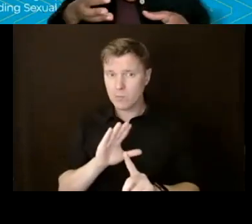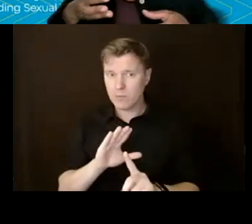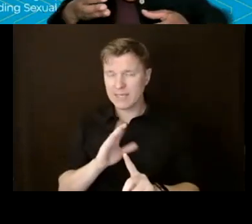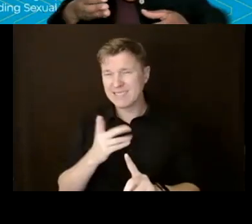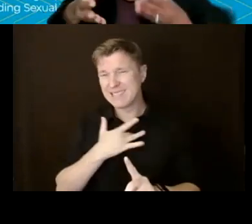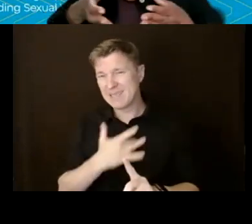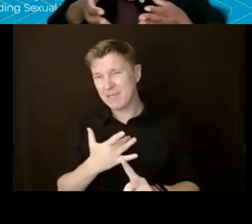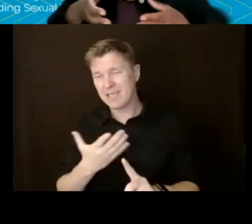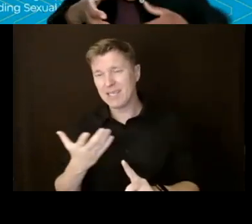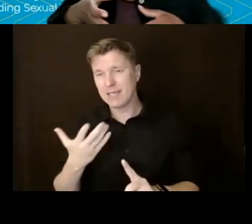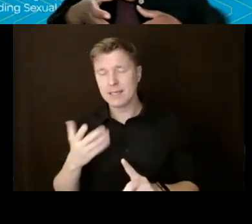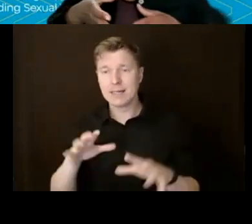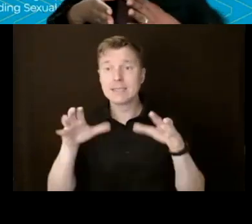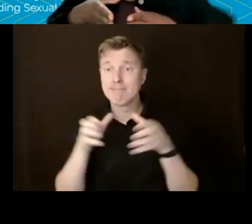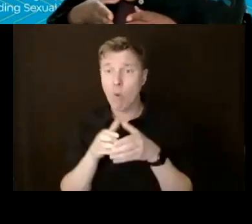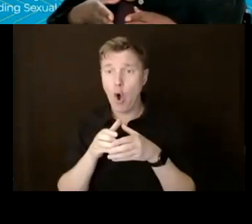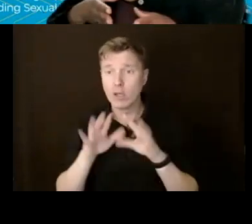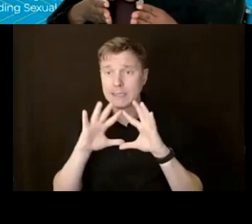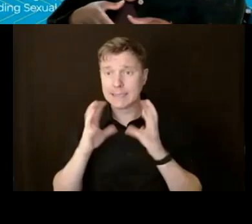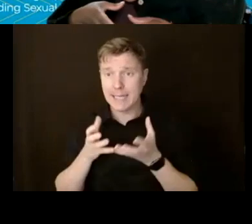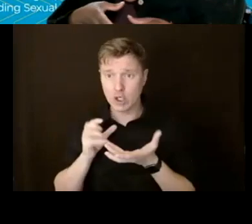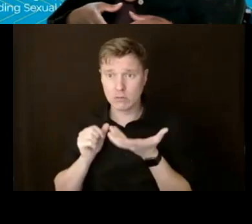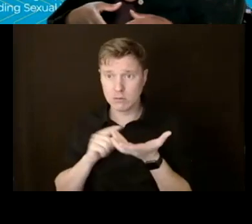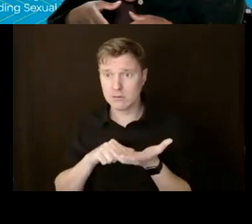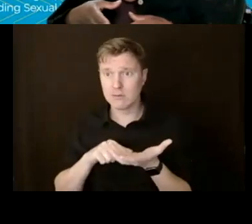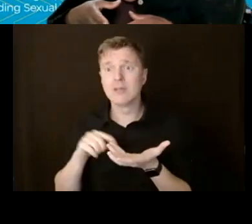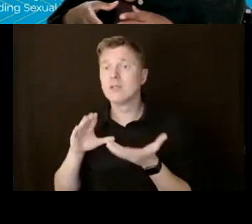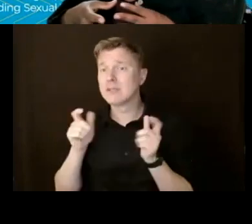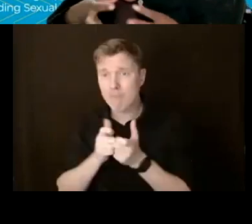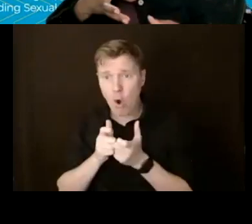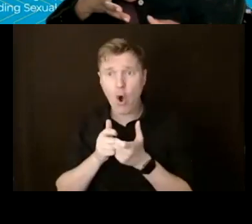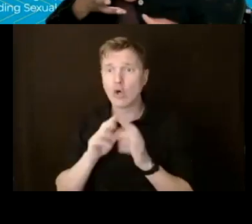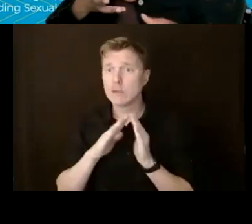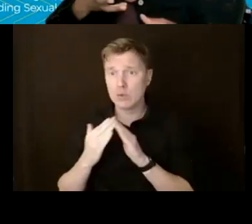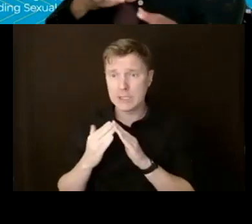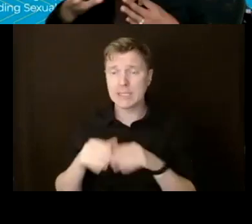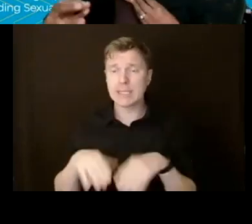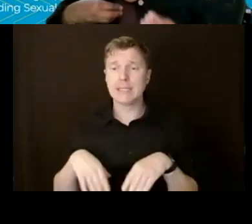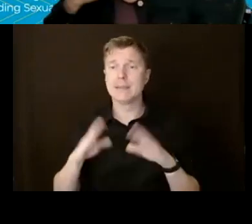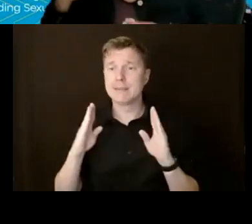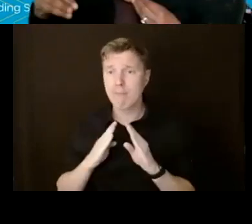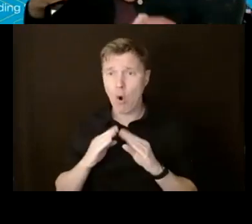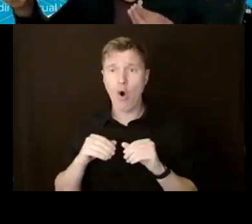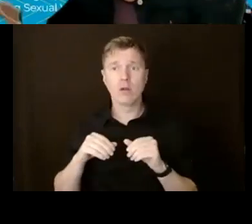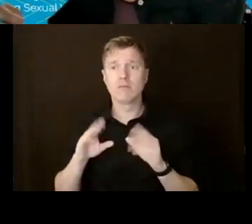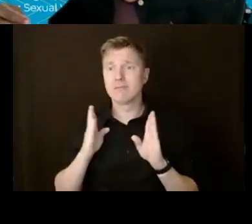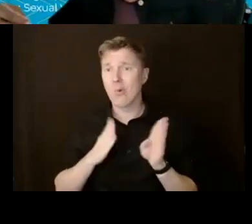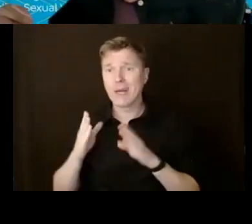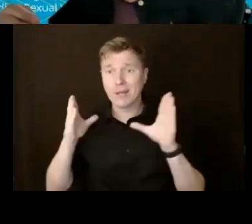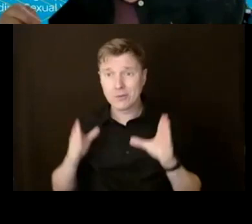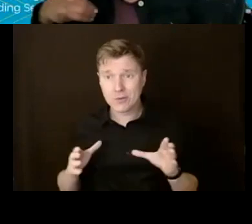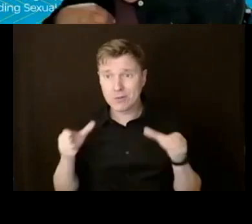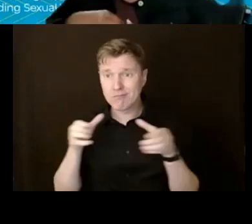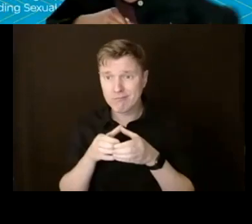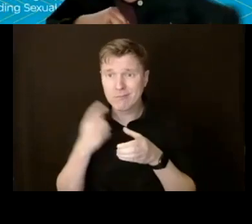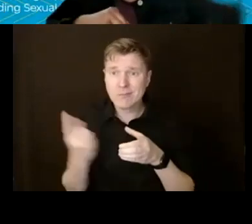small container where I'm working with a small community or coaching an organizer or someone in the community